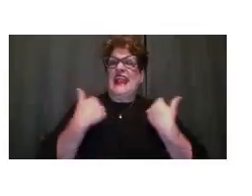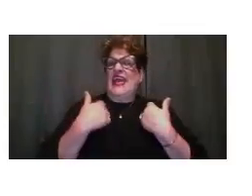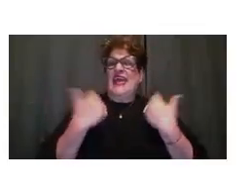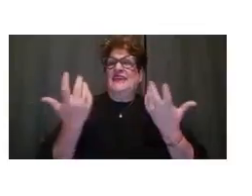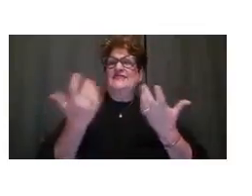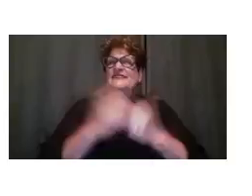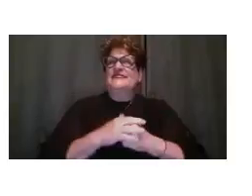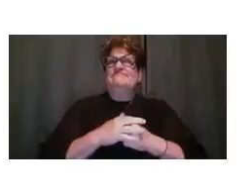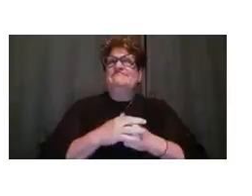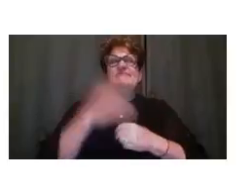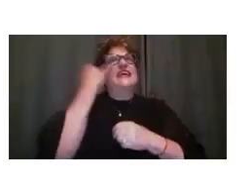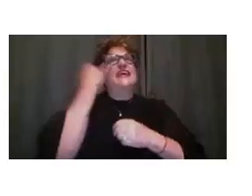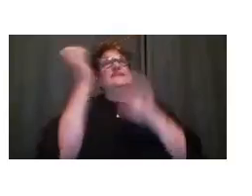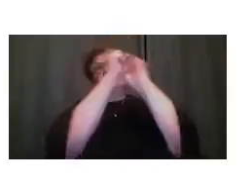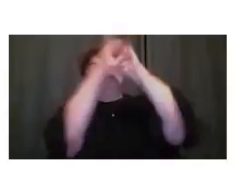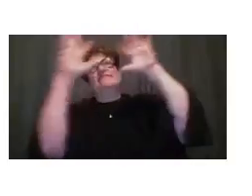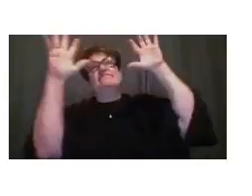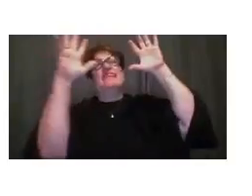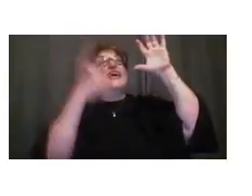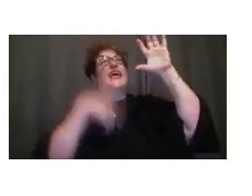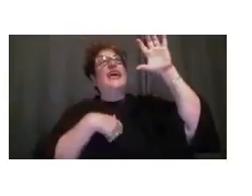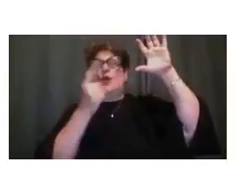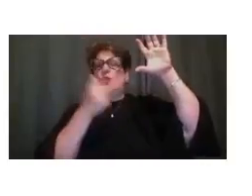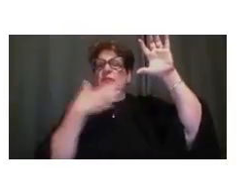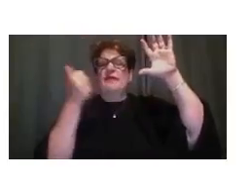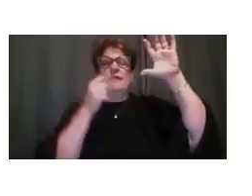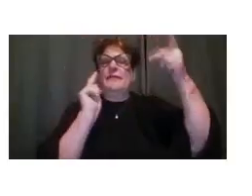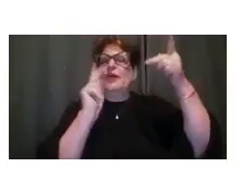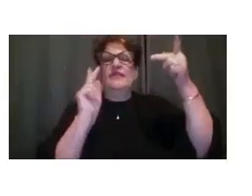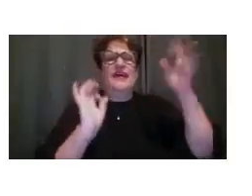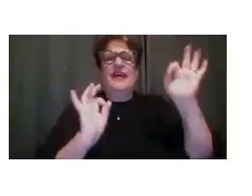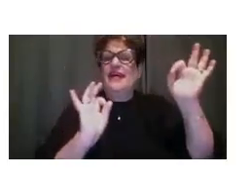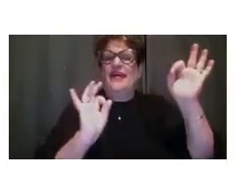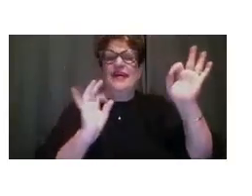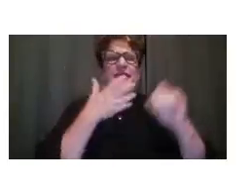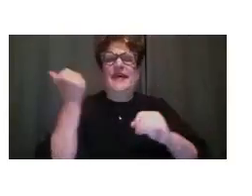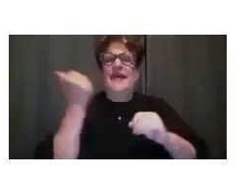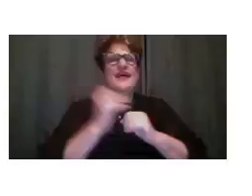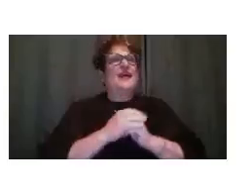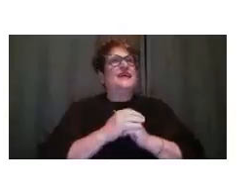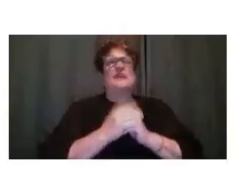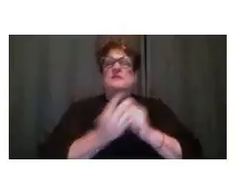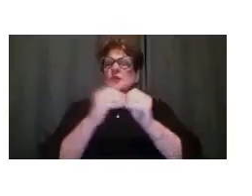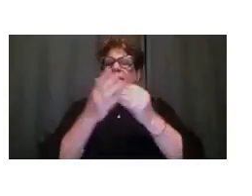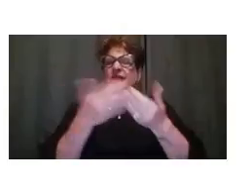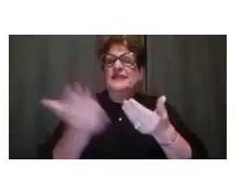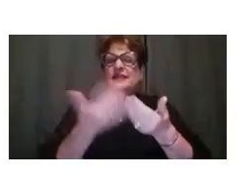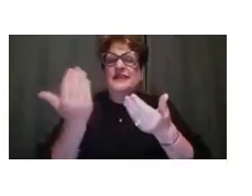would be so much better and easier